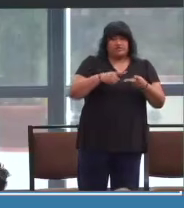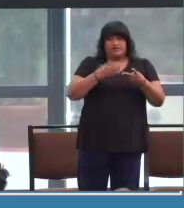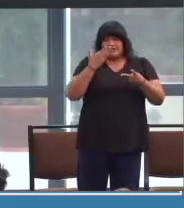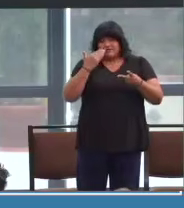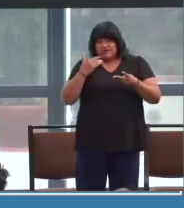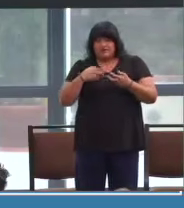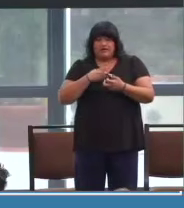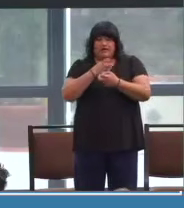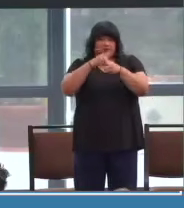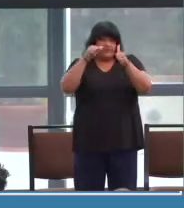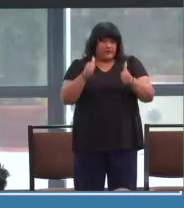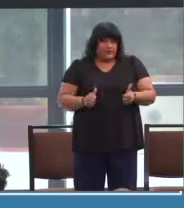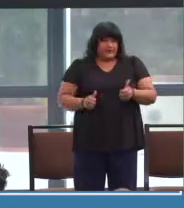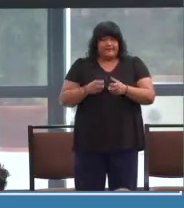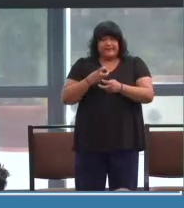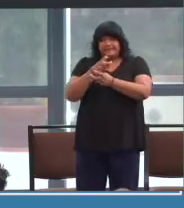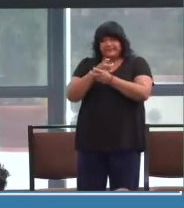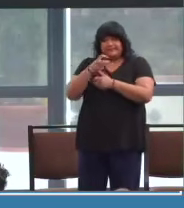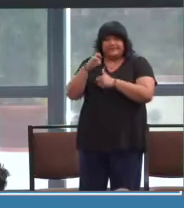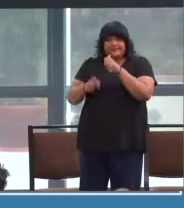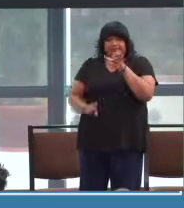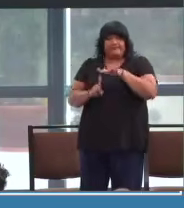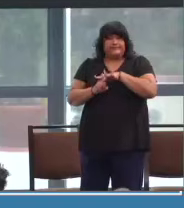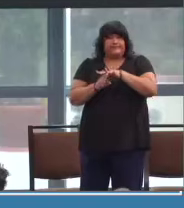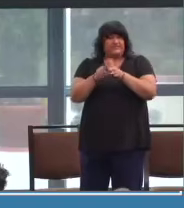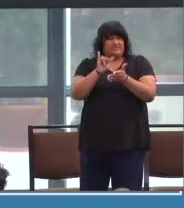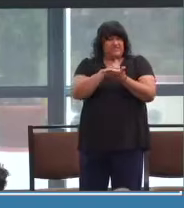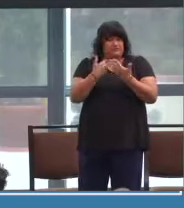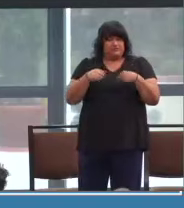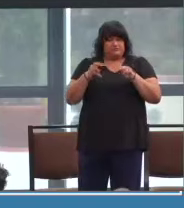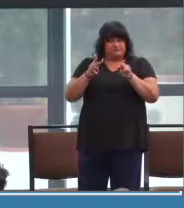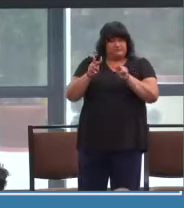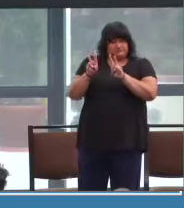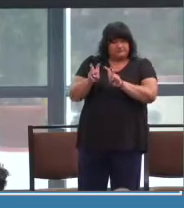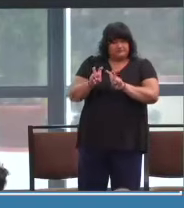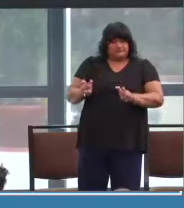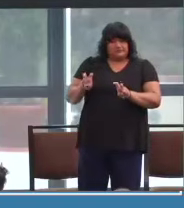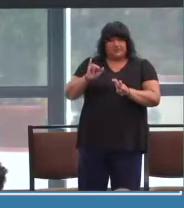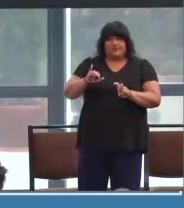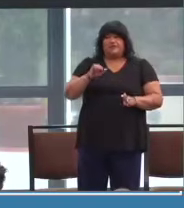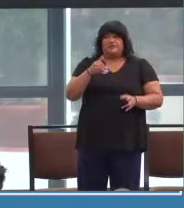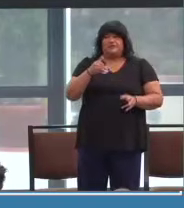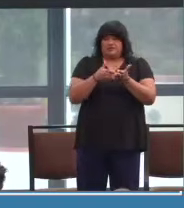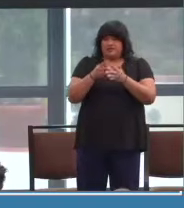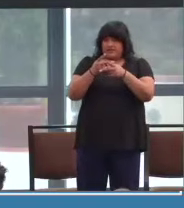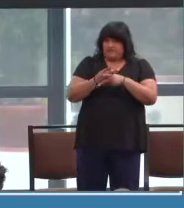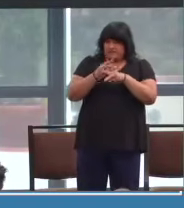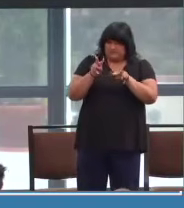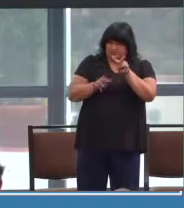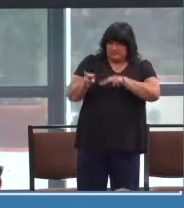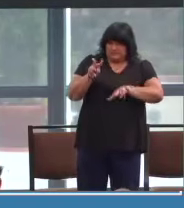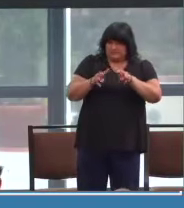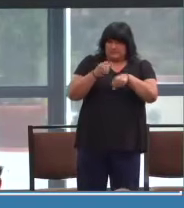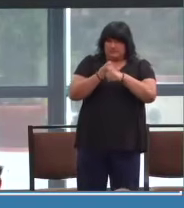bones, osteoporosis. So these are all things that we watch out for, and your rheumatologist is trying to carefully monitor to bring your